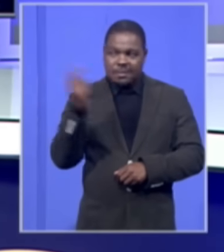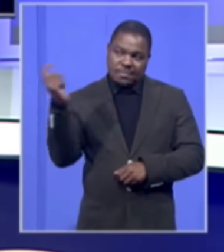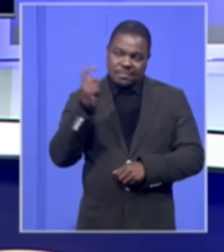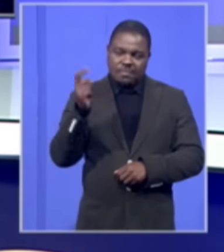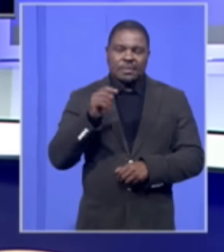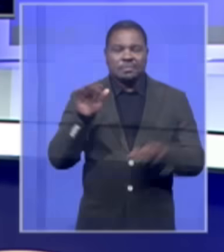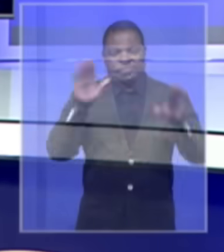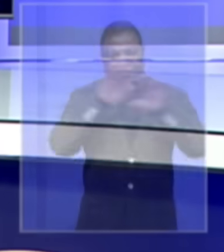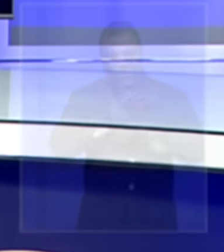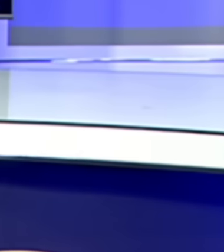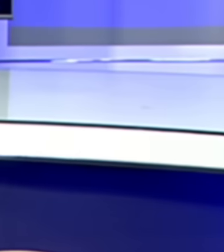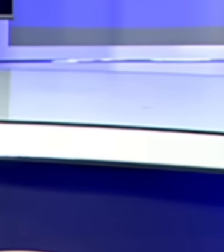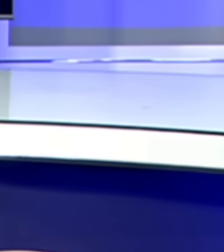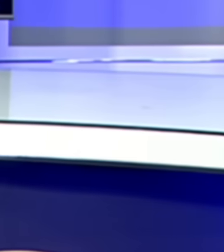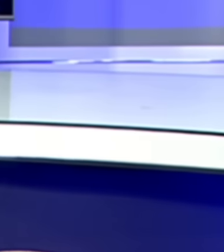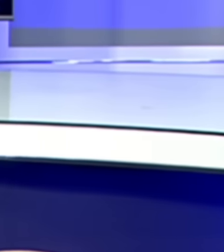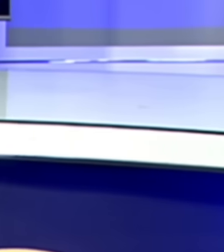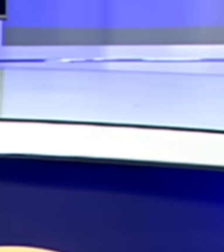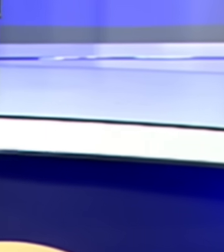Šalana.